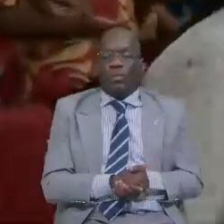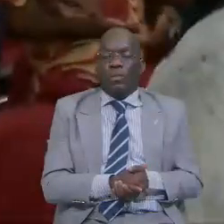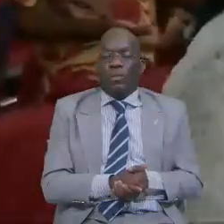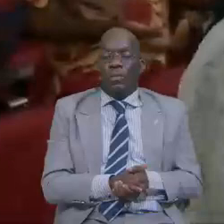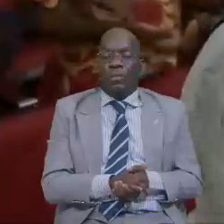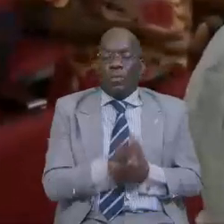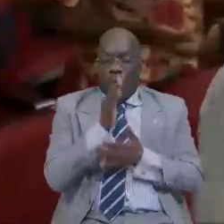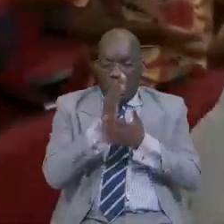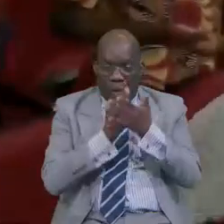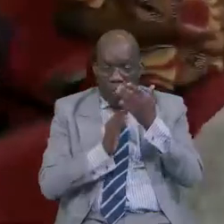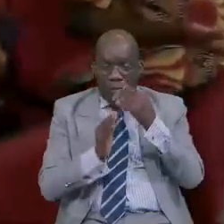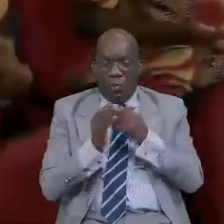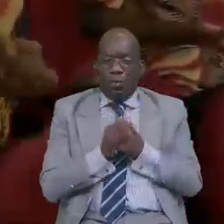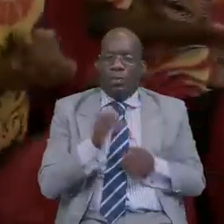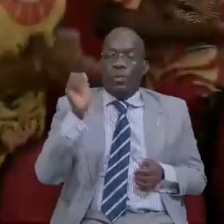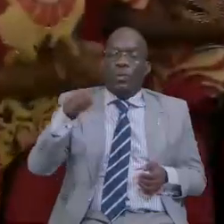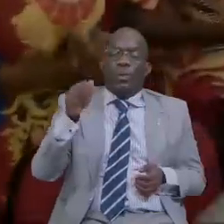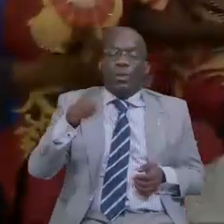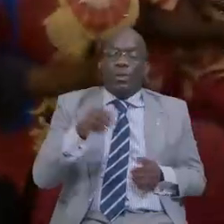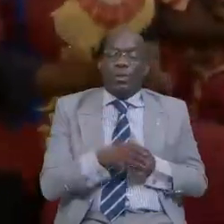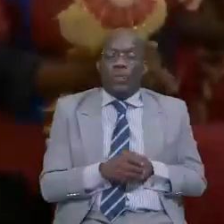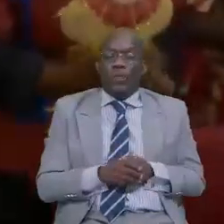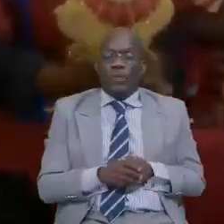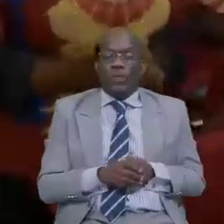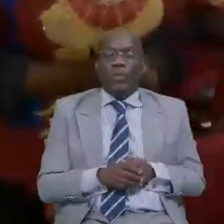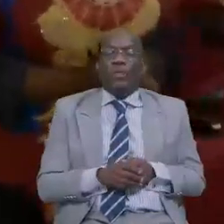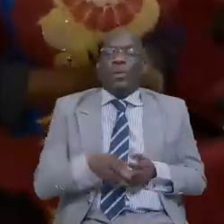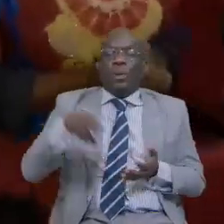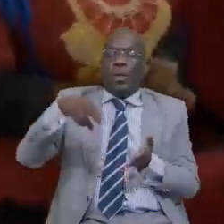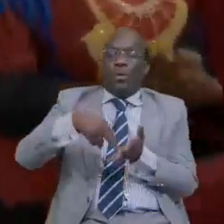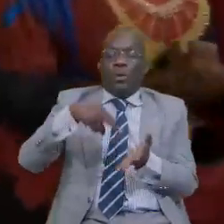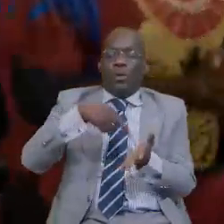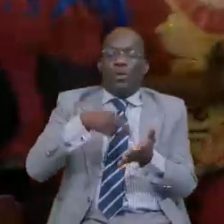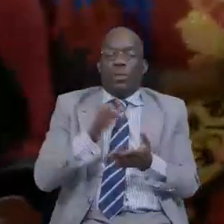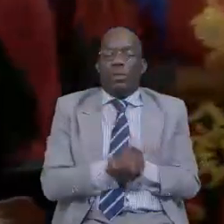Humble, yes, an ambassador.